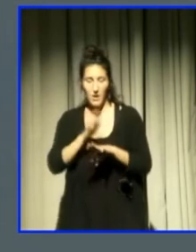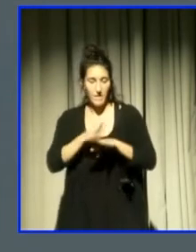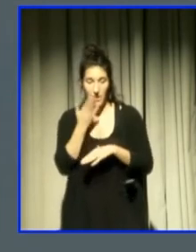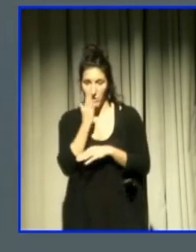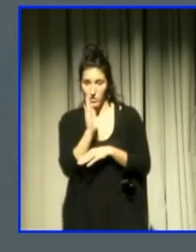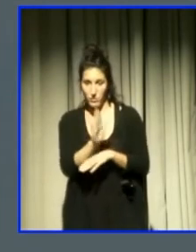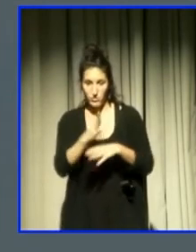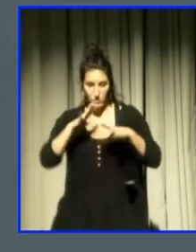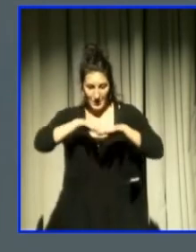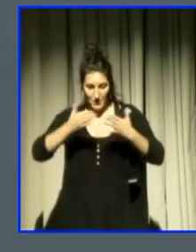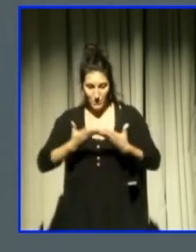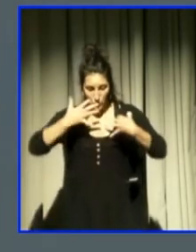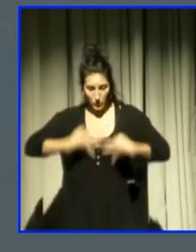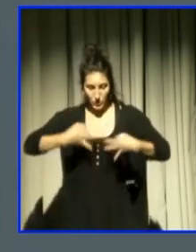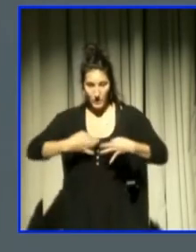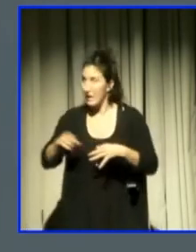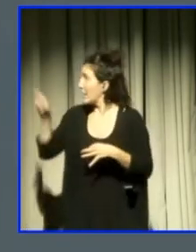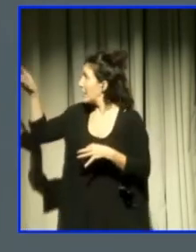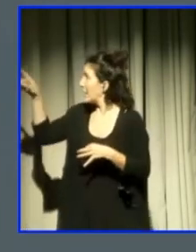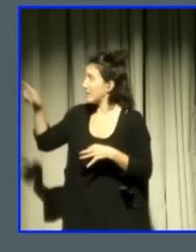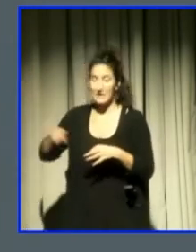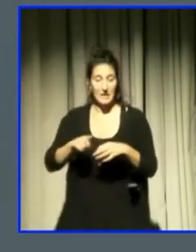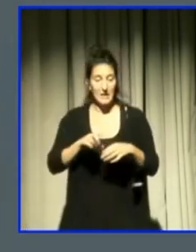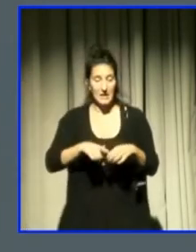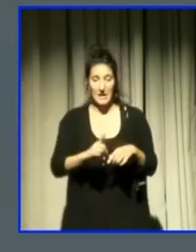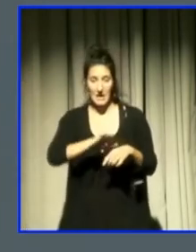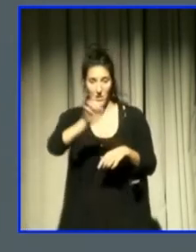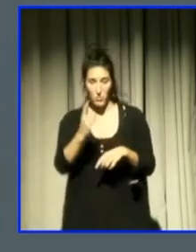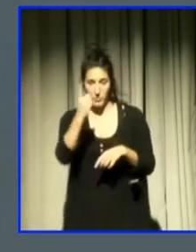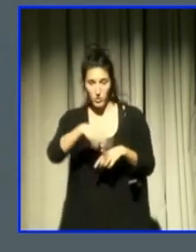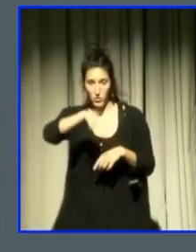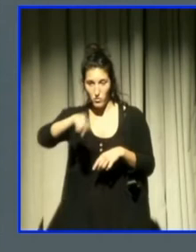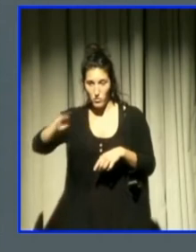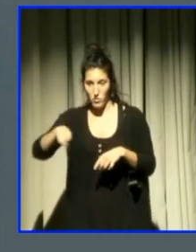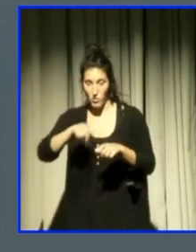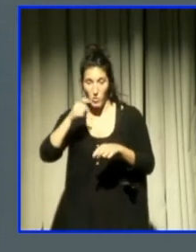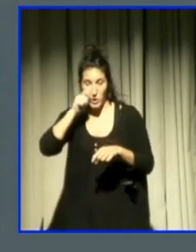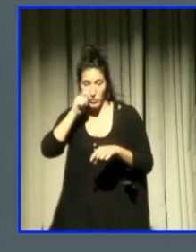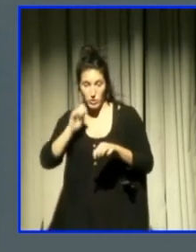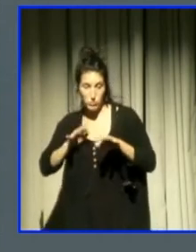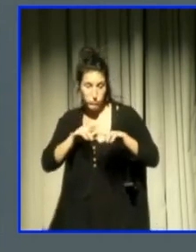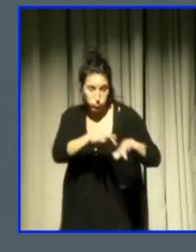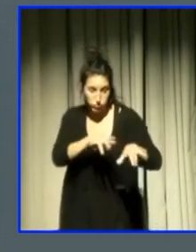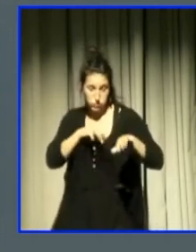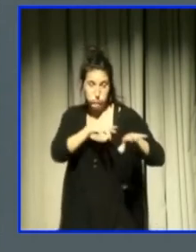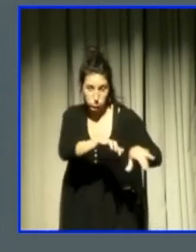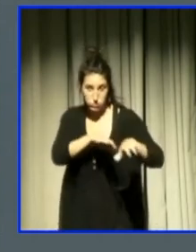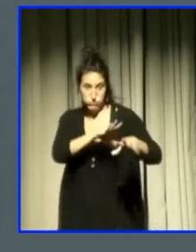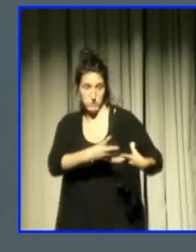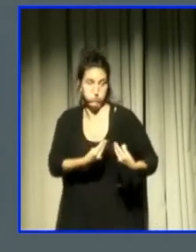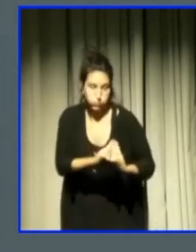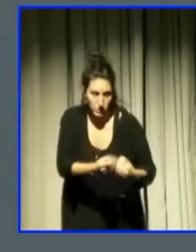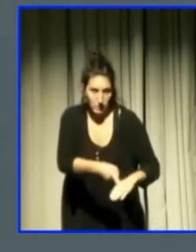know, it's suffering from overtourism because it's so popular as a as an Instagram spot